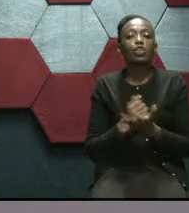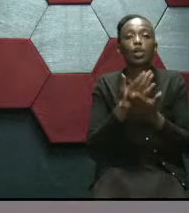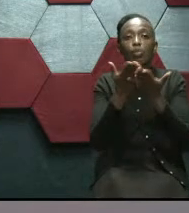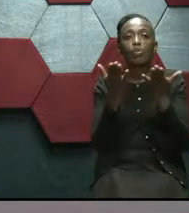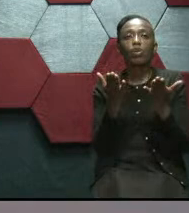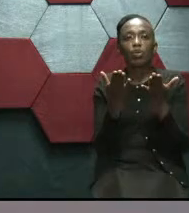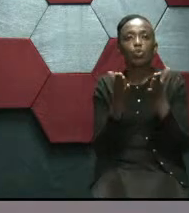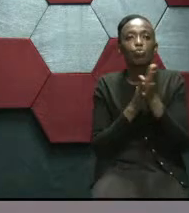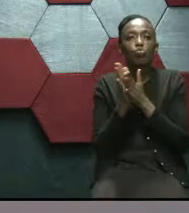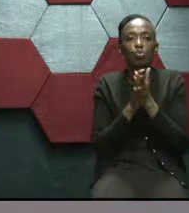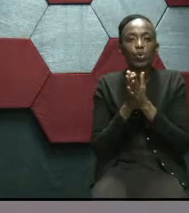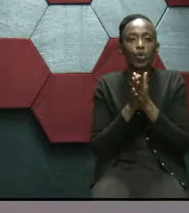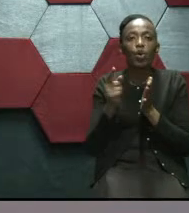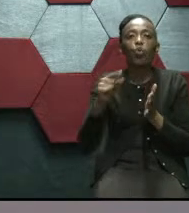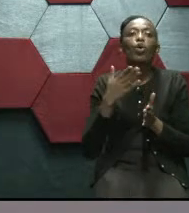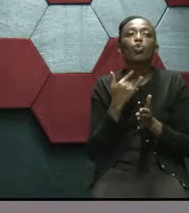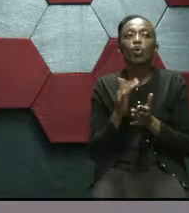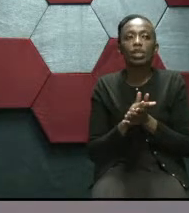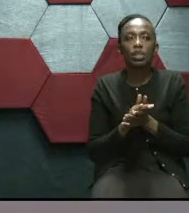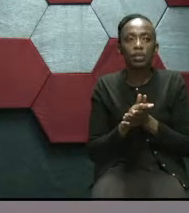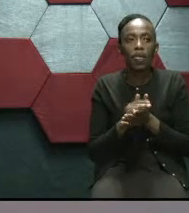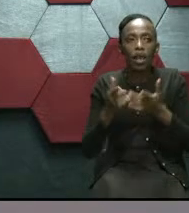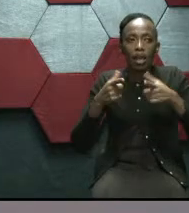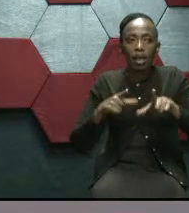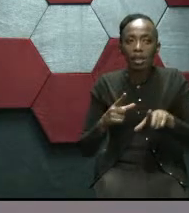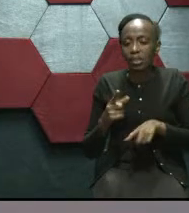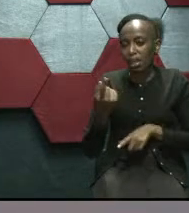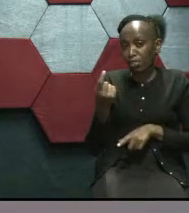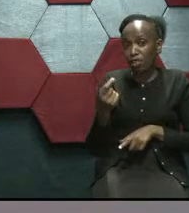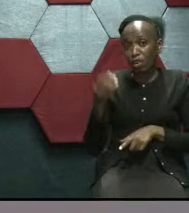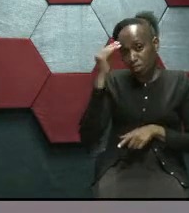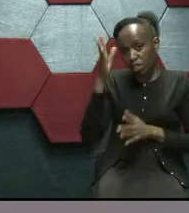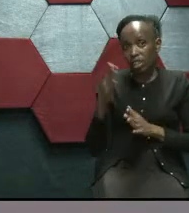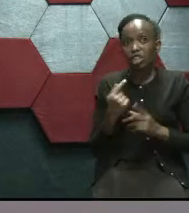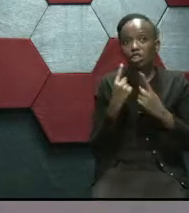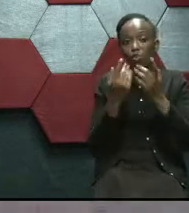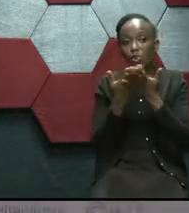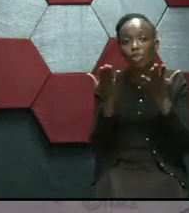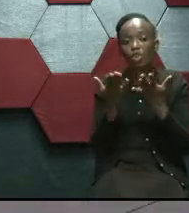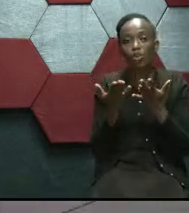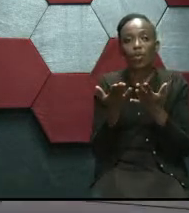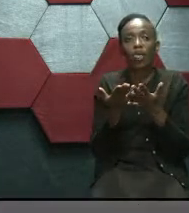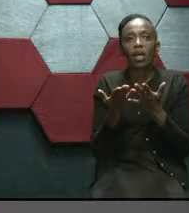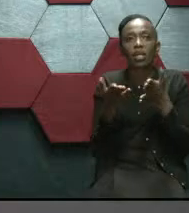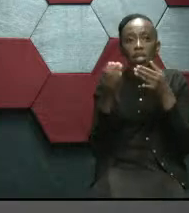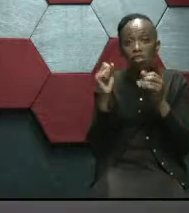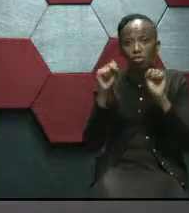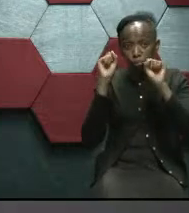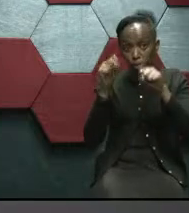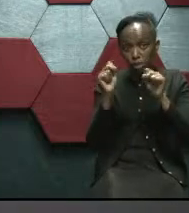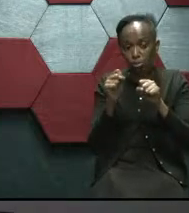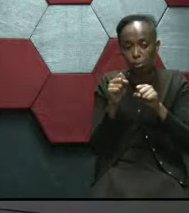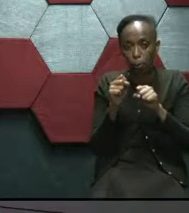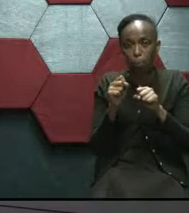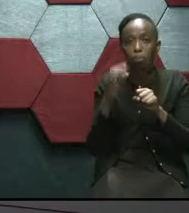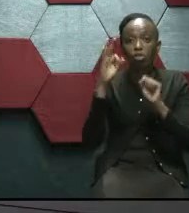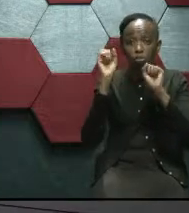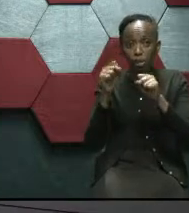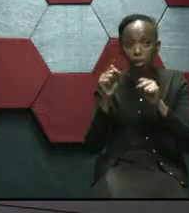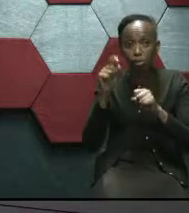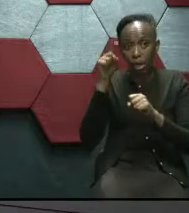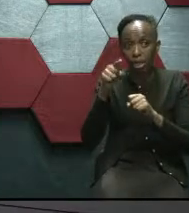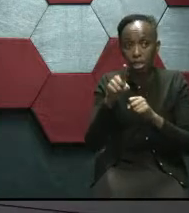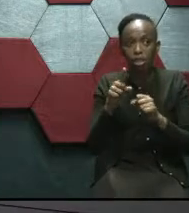even more excited, we wanted to let a few of our students talk to you, get you off your seat. So if you can, I need you